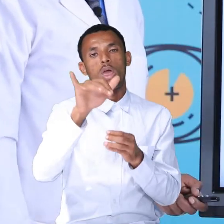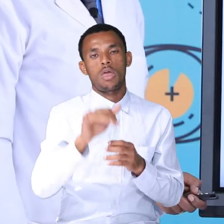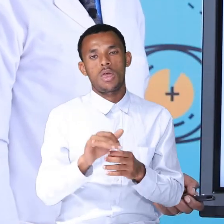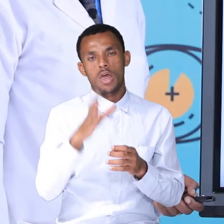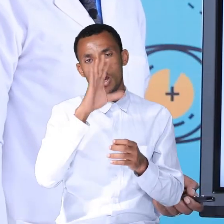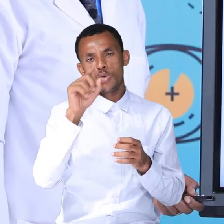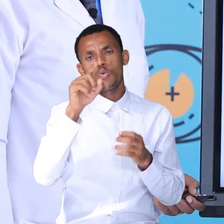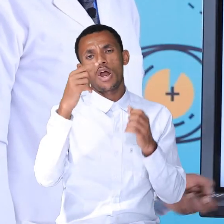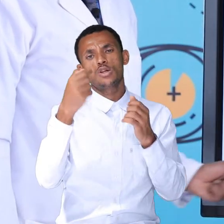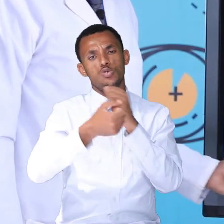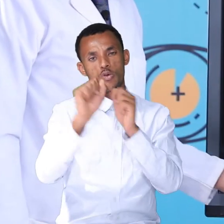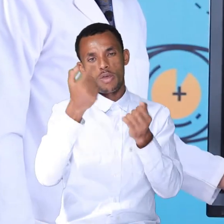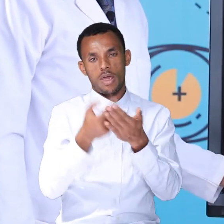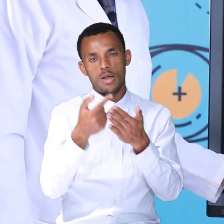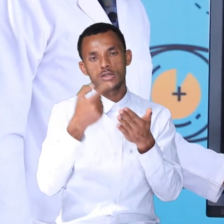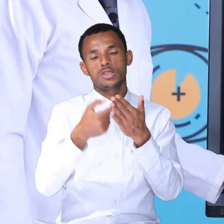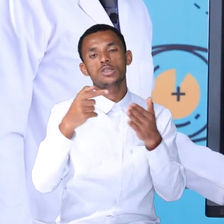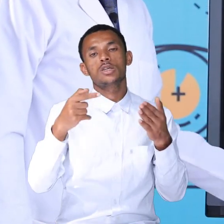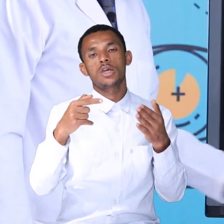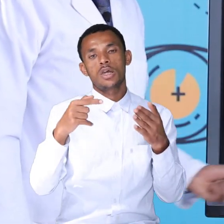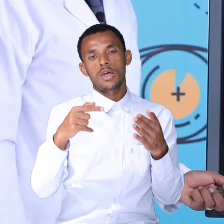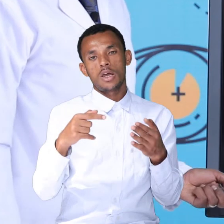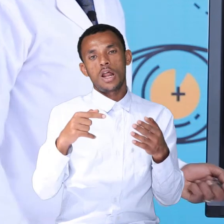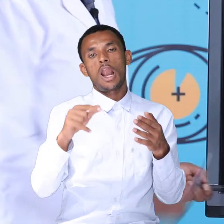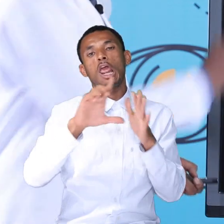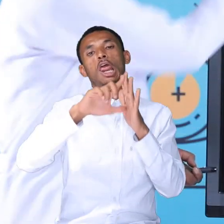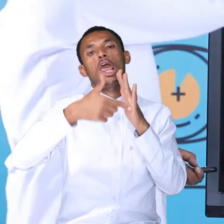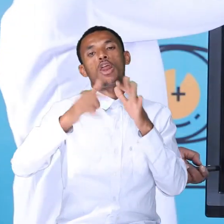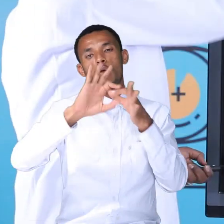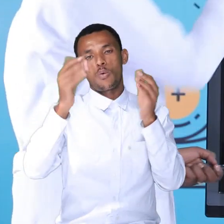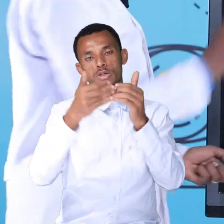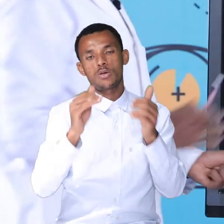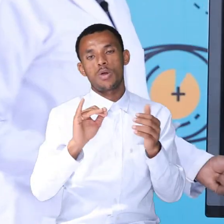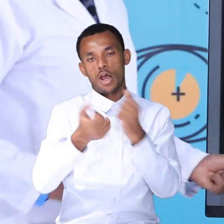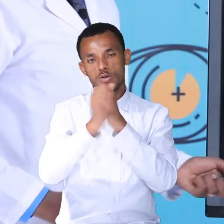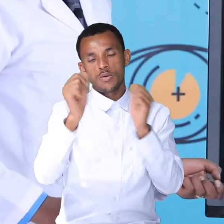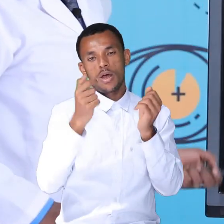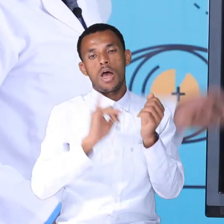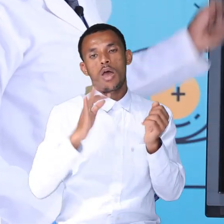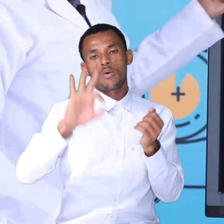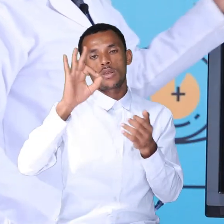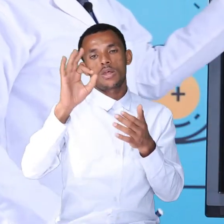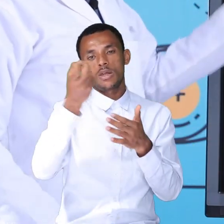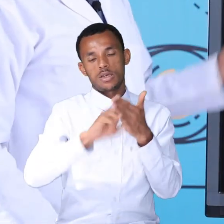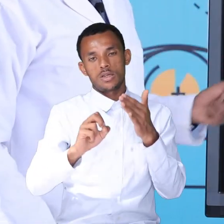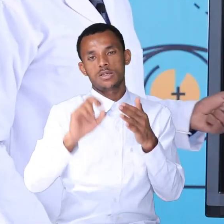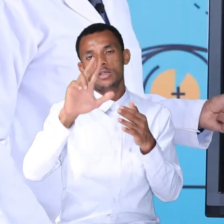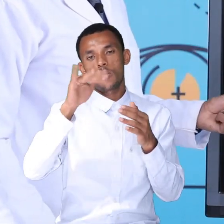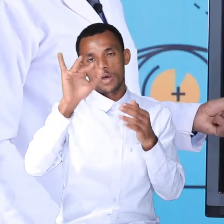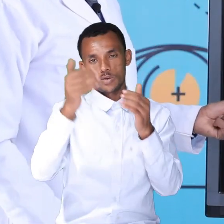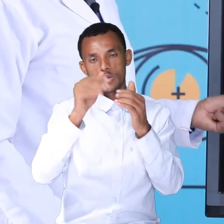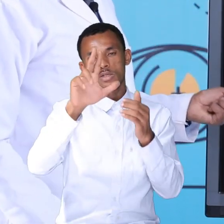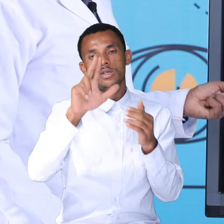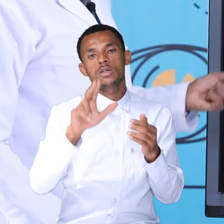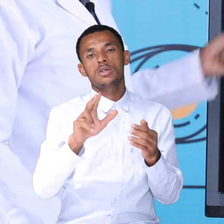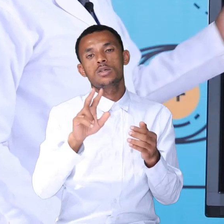plus y. And you can solve here. This is a linear equation. When I solve, I got the result. 3y is equal to 3 plus